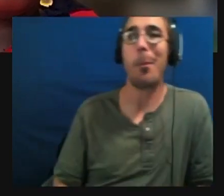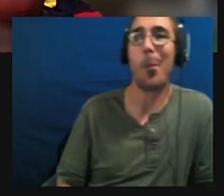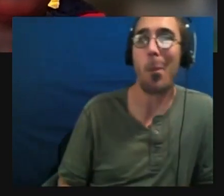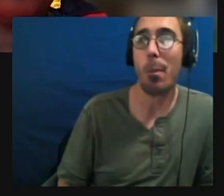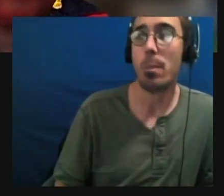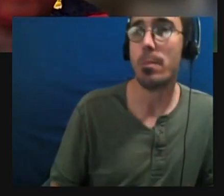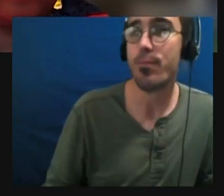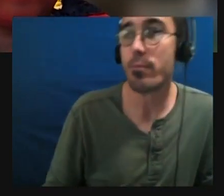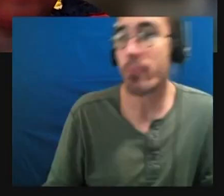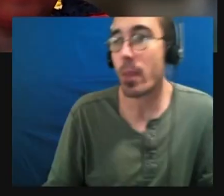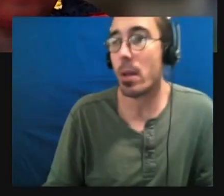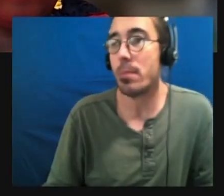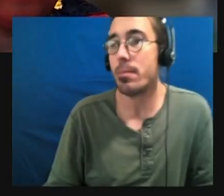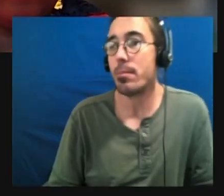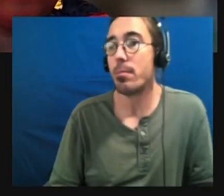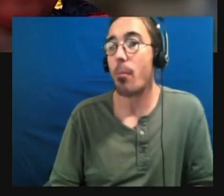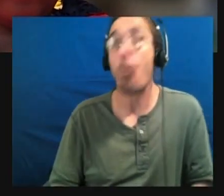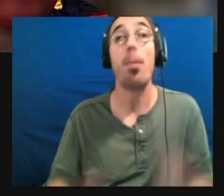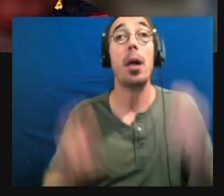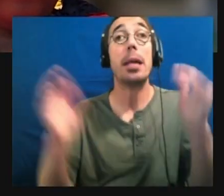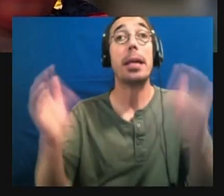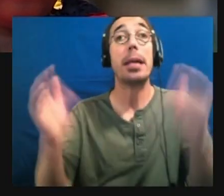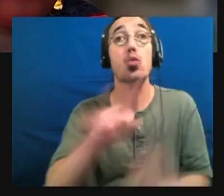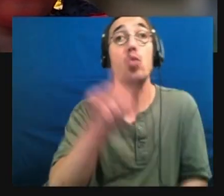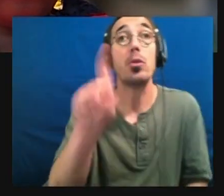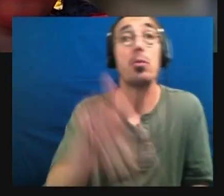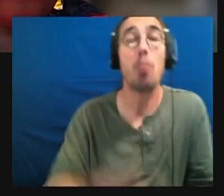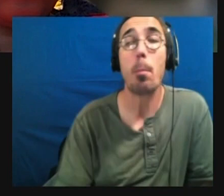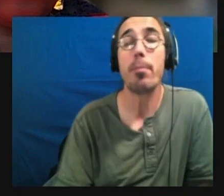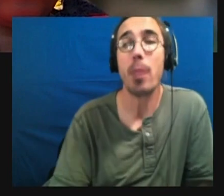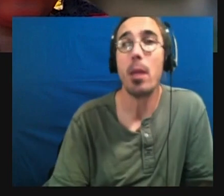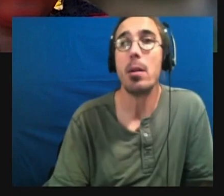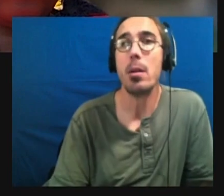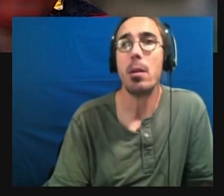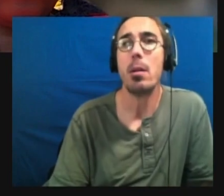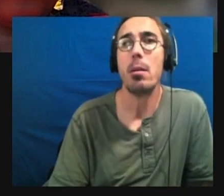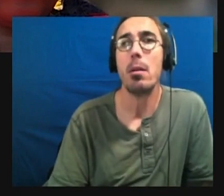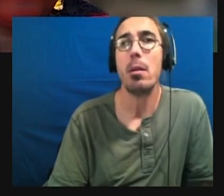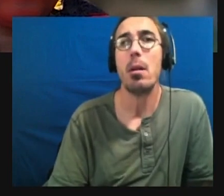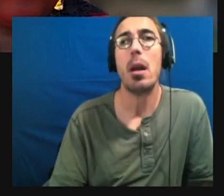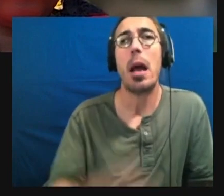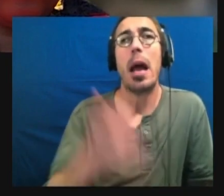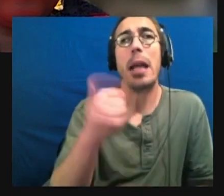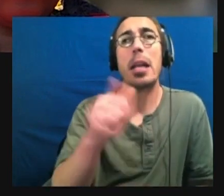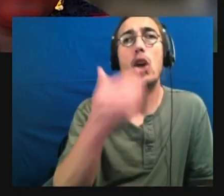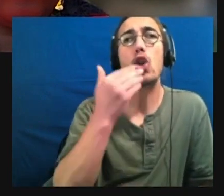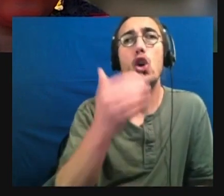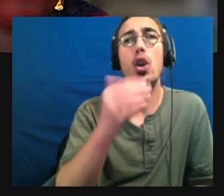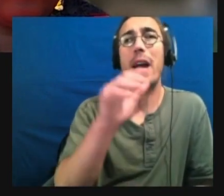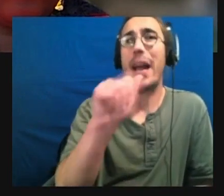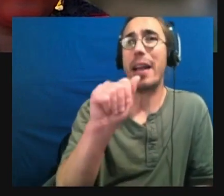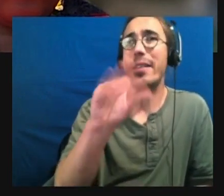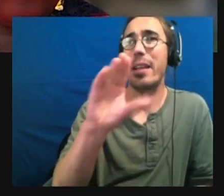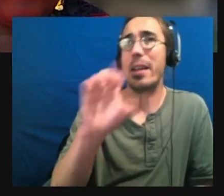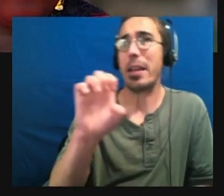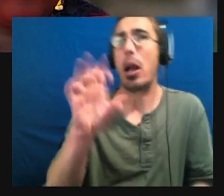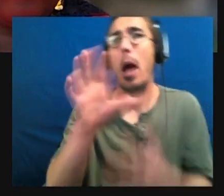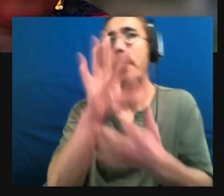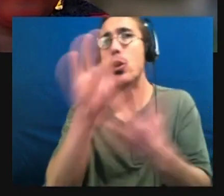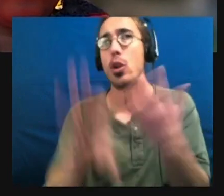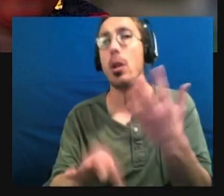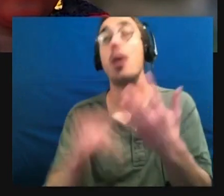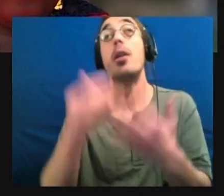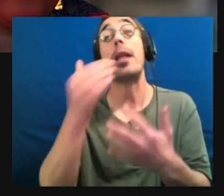Okay, next question. What are some good AAC options, especially cost-effective